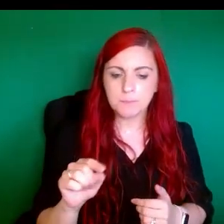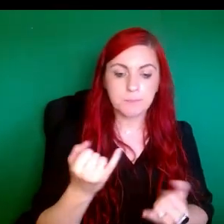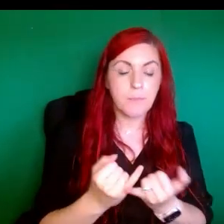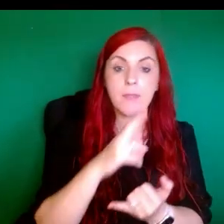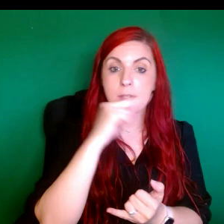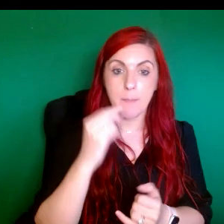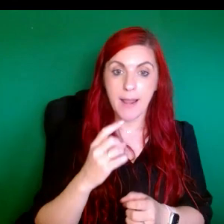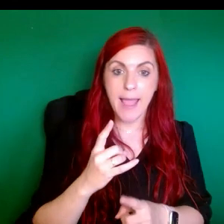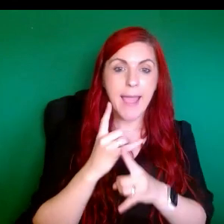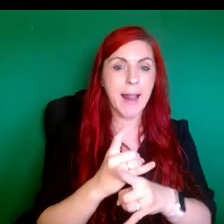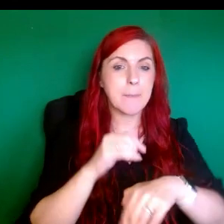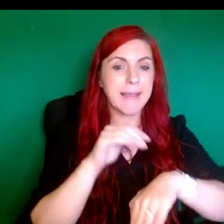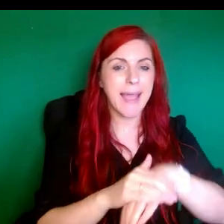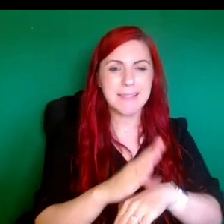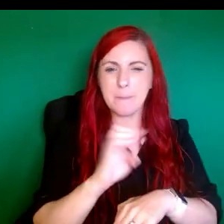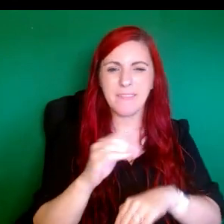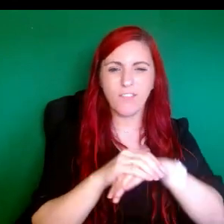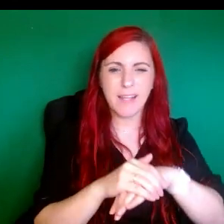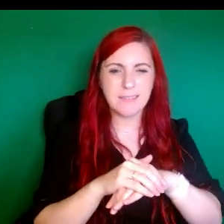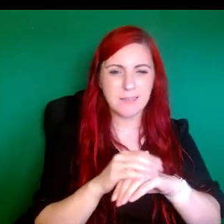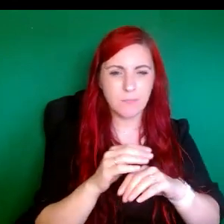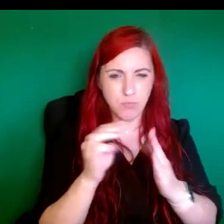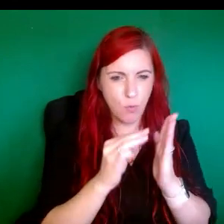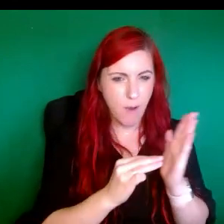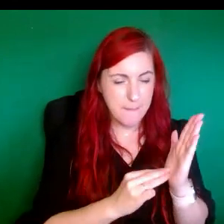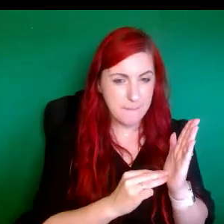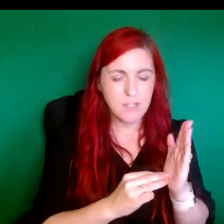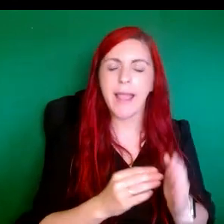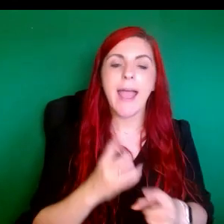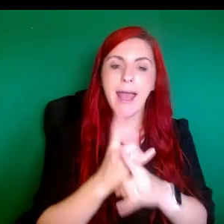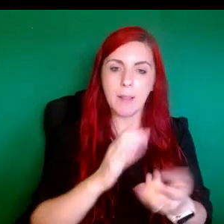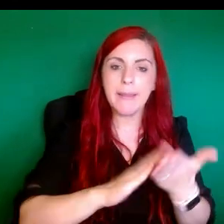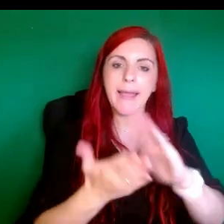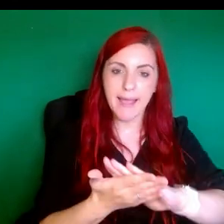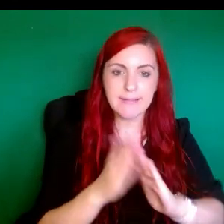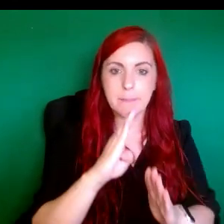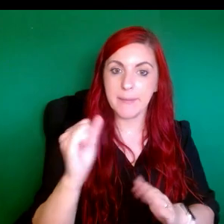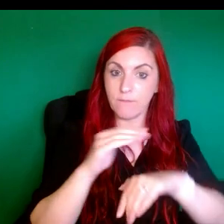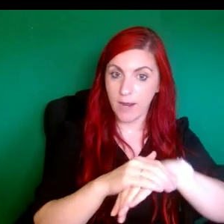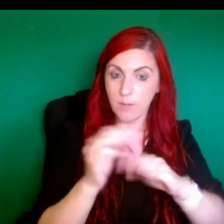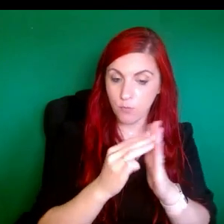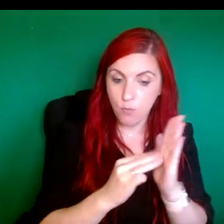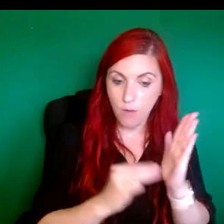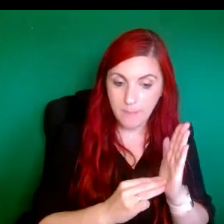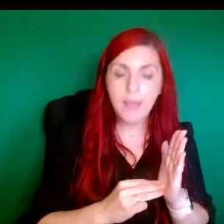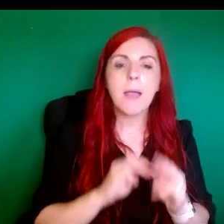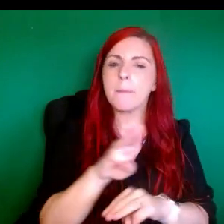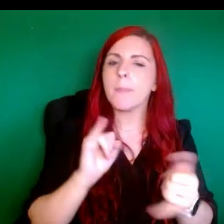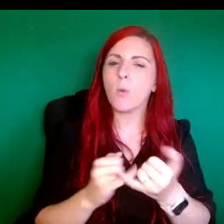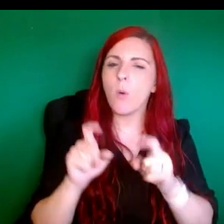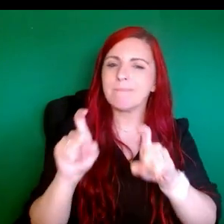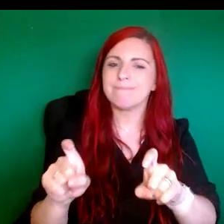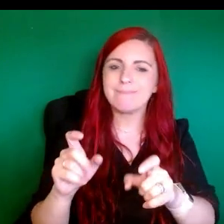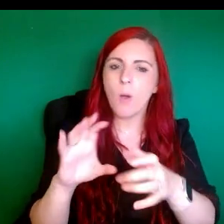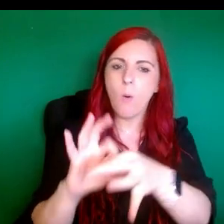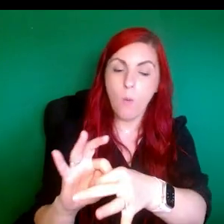which offers an opportunity for older people who are confined to their homes to have a volunteer visit them. We wouldn't have